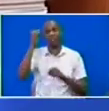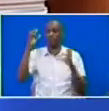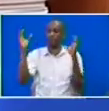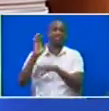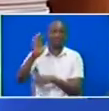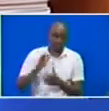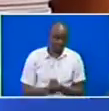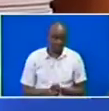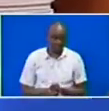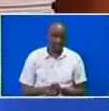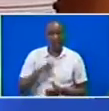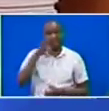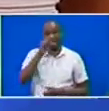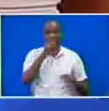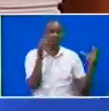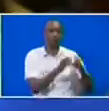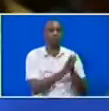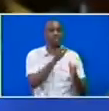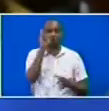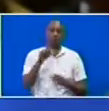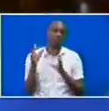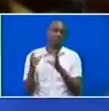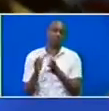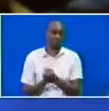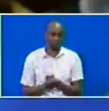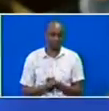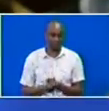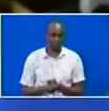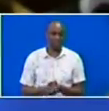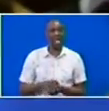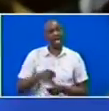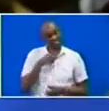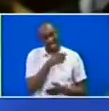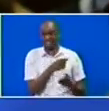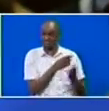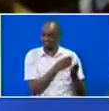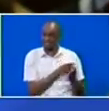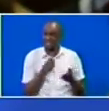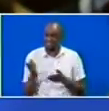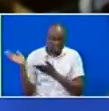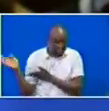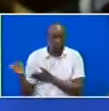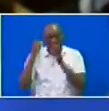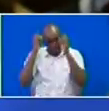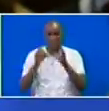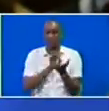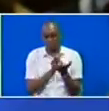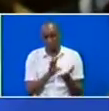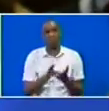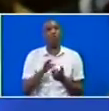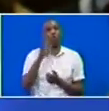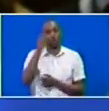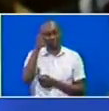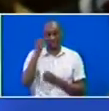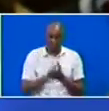about, of the NASA and the Jubilee. Maalim's decision to ditch ODM for Wiper could be informed by the